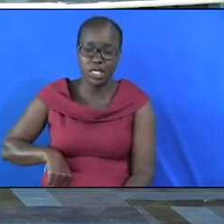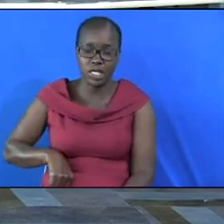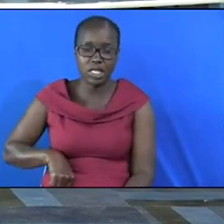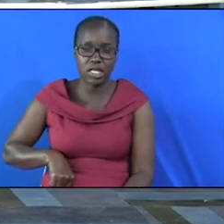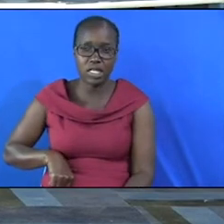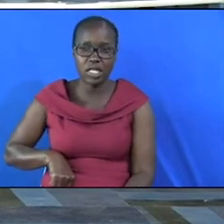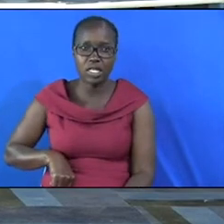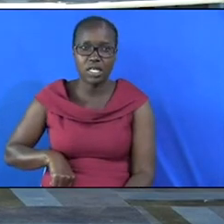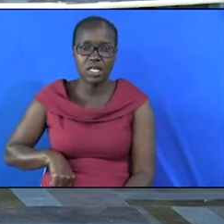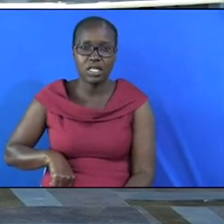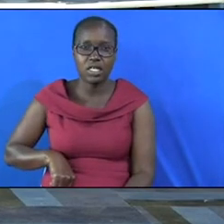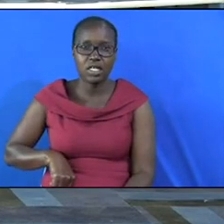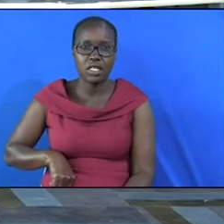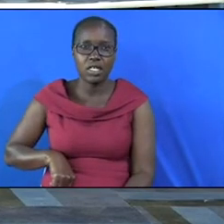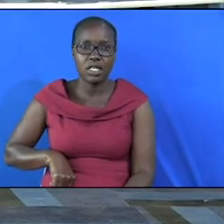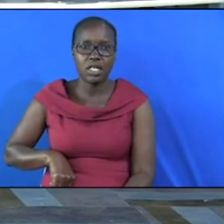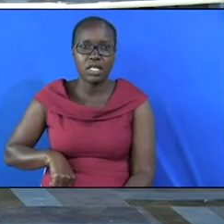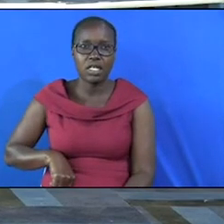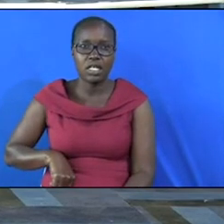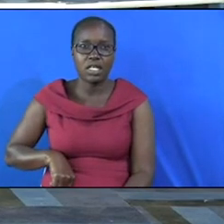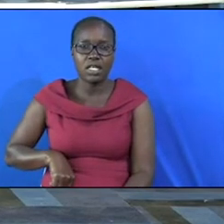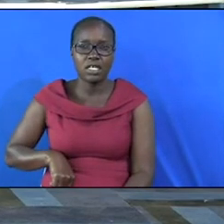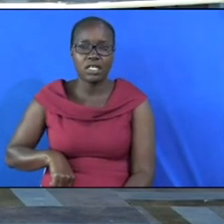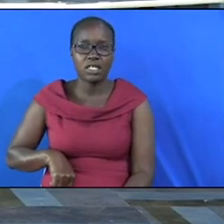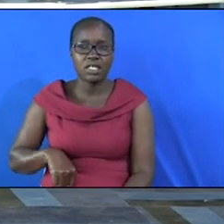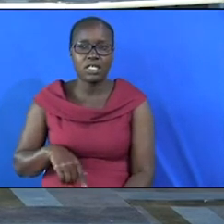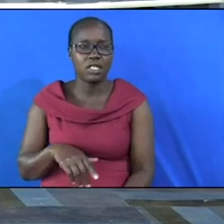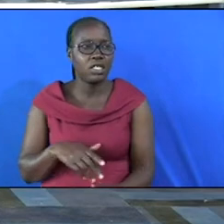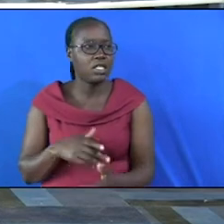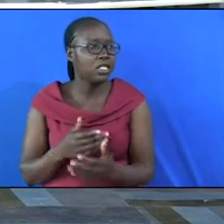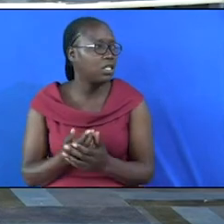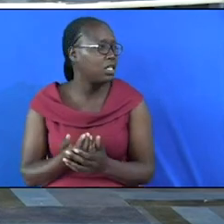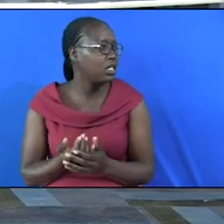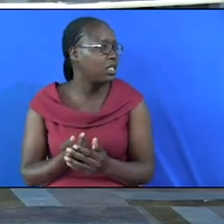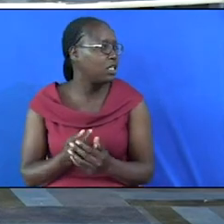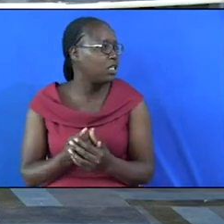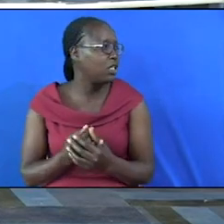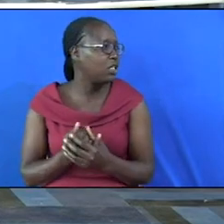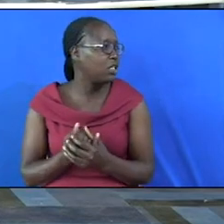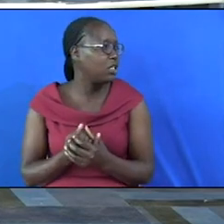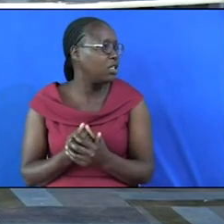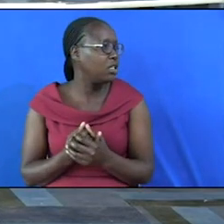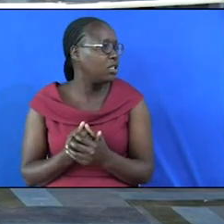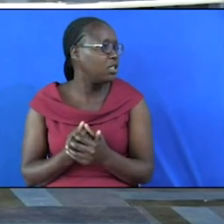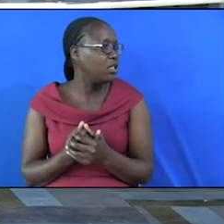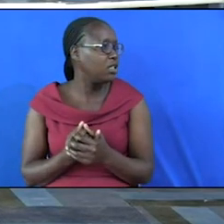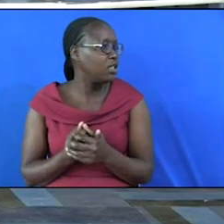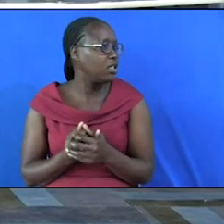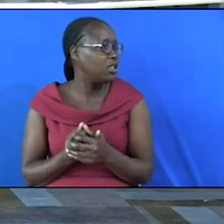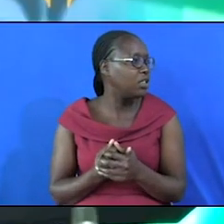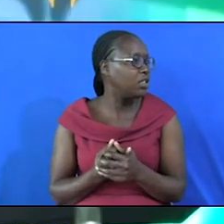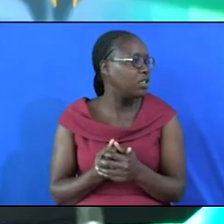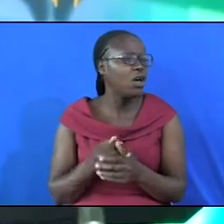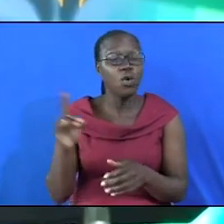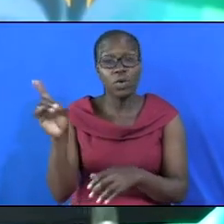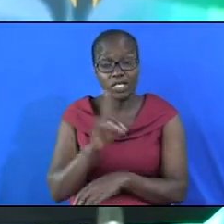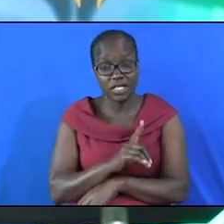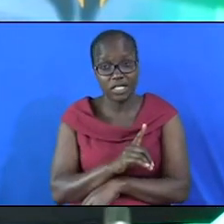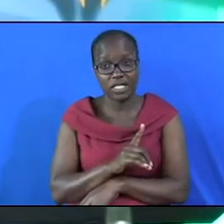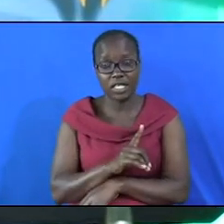queen. Why are you not saying amen? You are not with me. So let me try this one. One